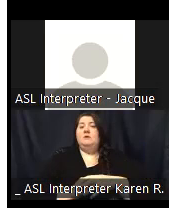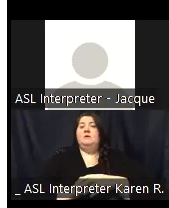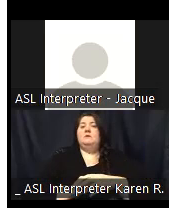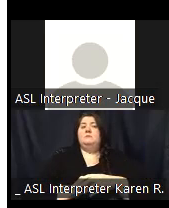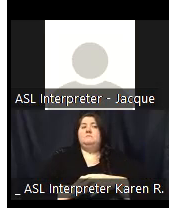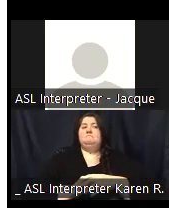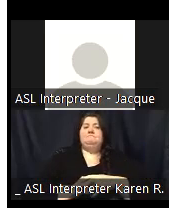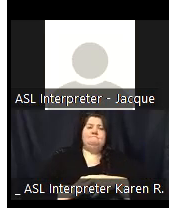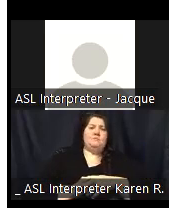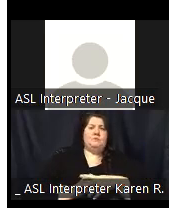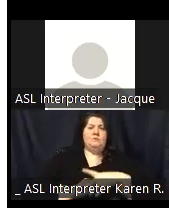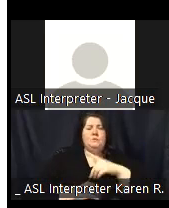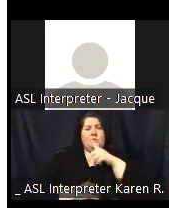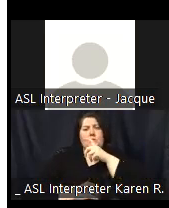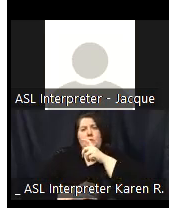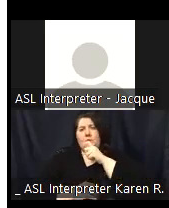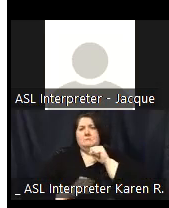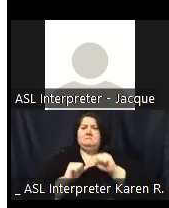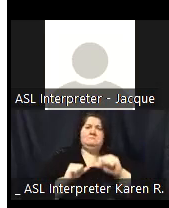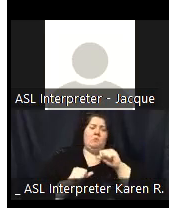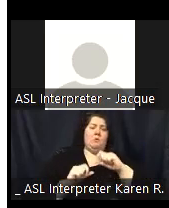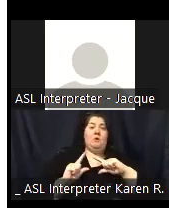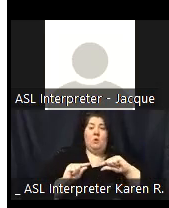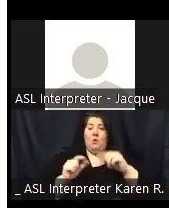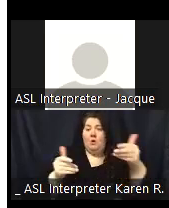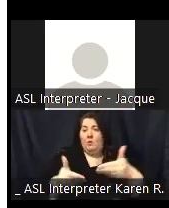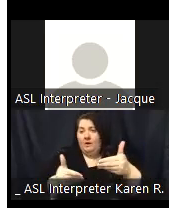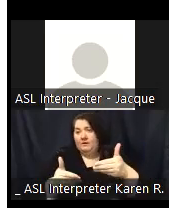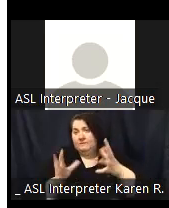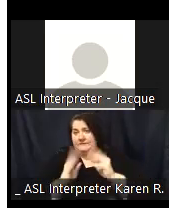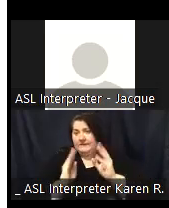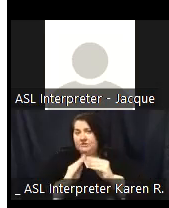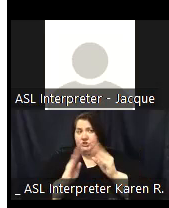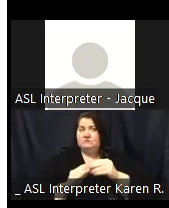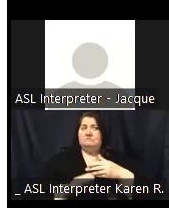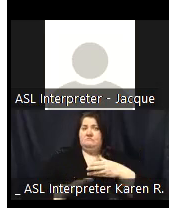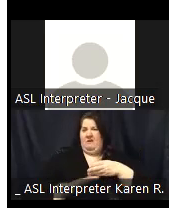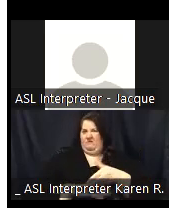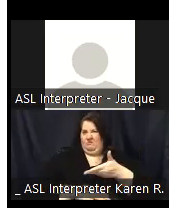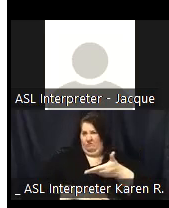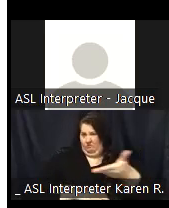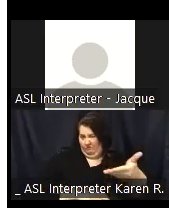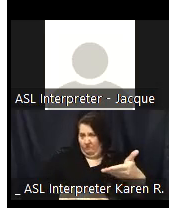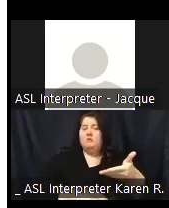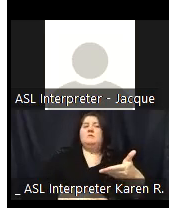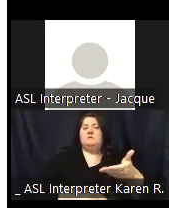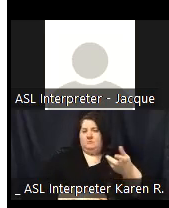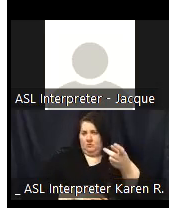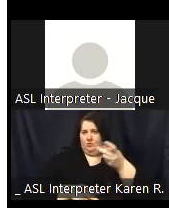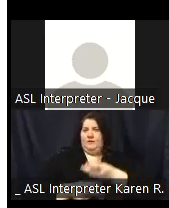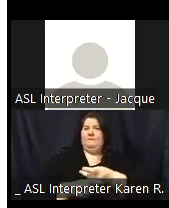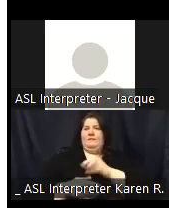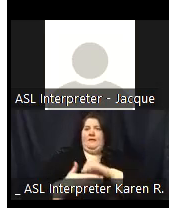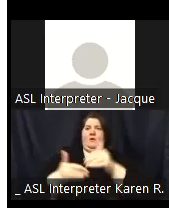who might want to attend the welcome session after it's been offered to them by the DHH FRC, then we keep that